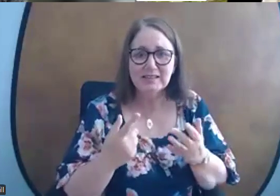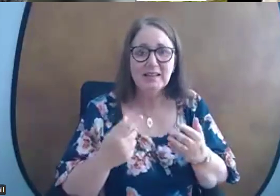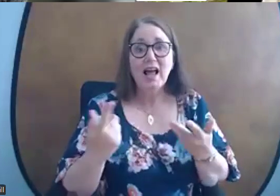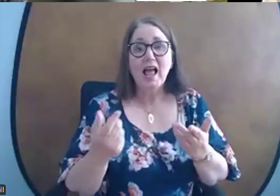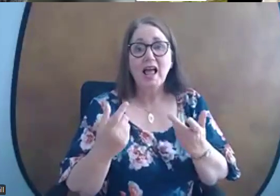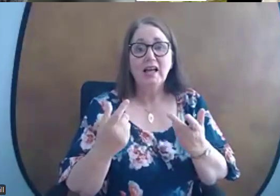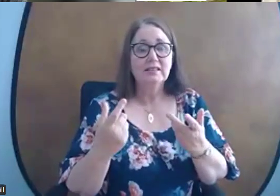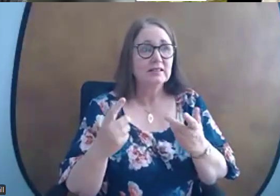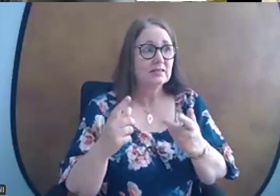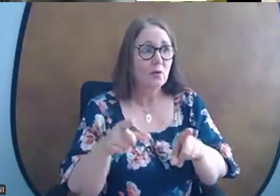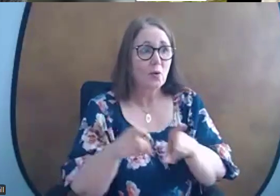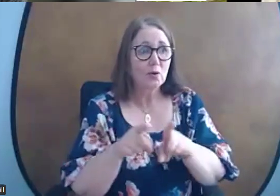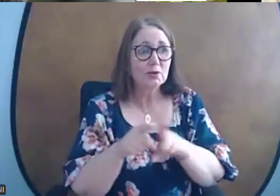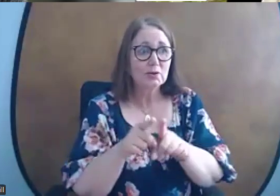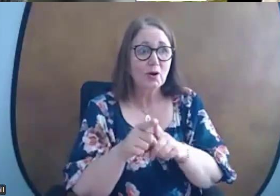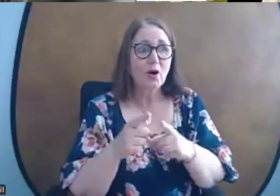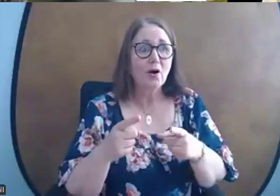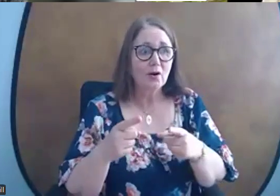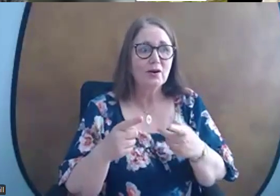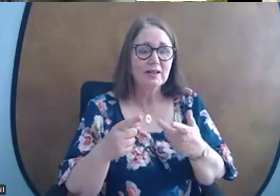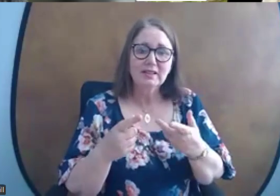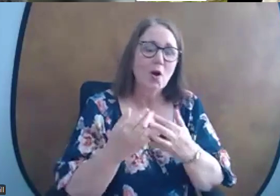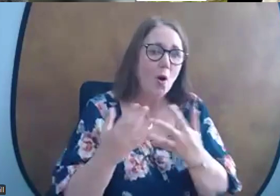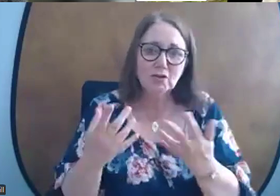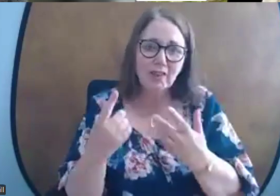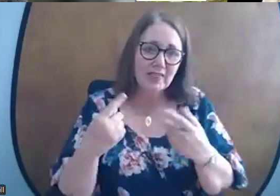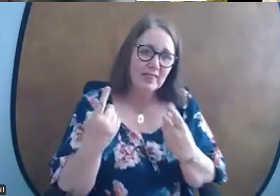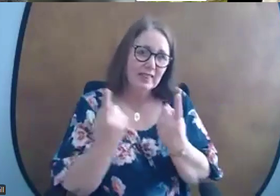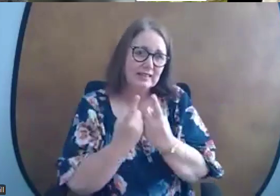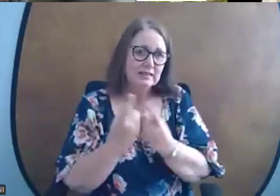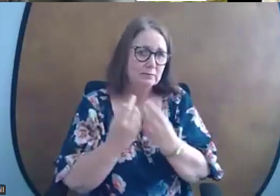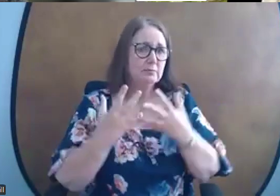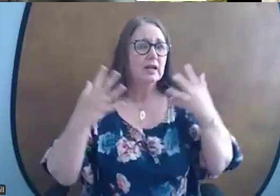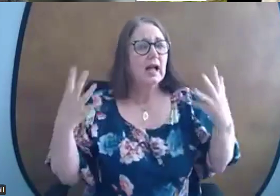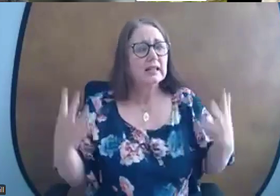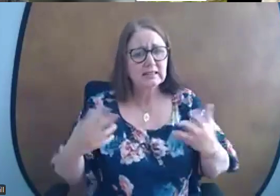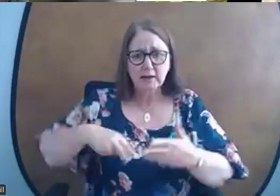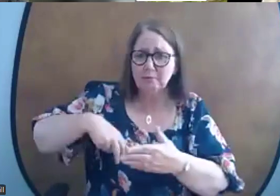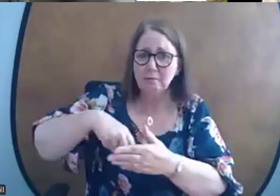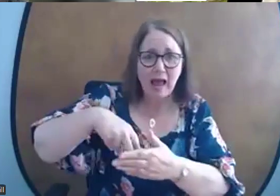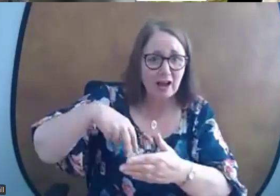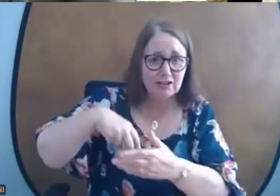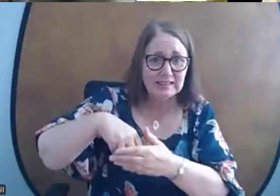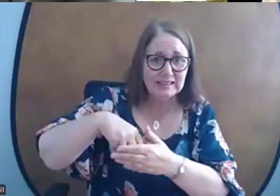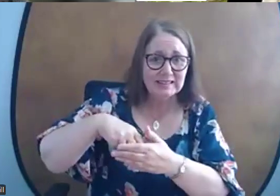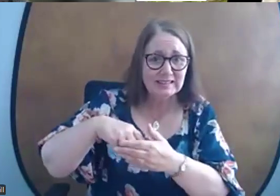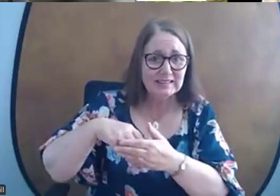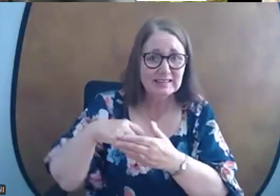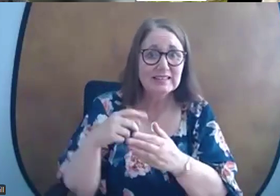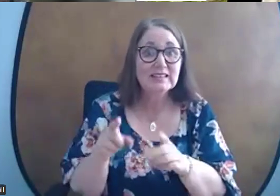education, so they cannot actually read the content. It is so difficult to understand the content. So there's lots of